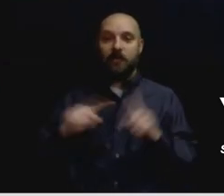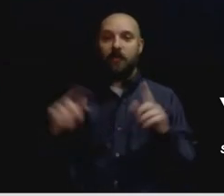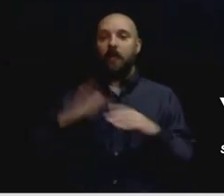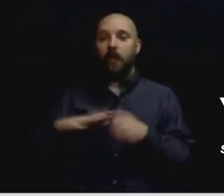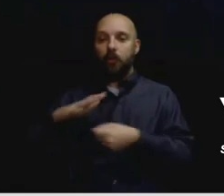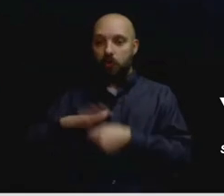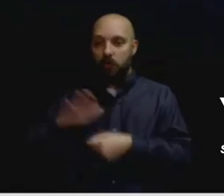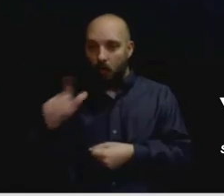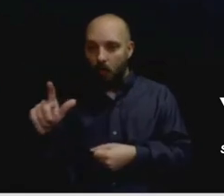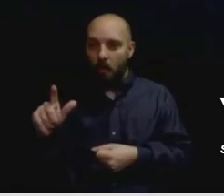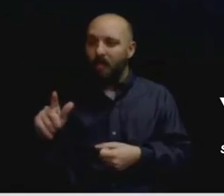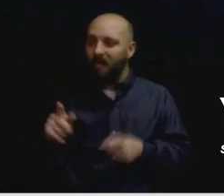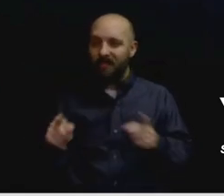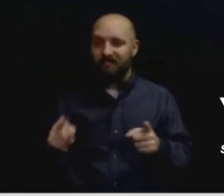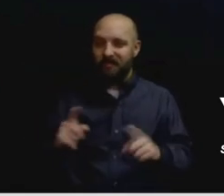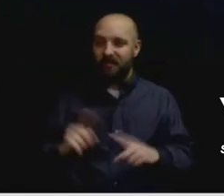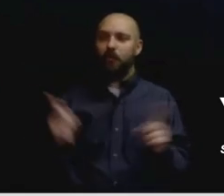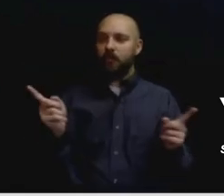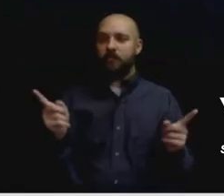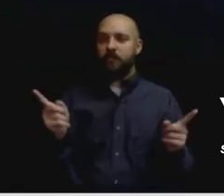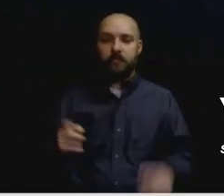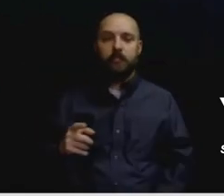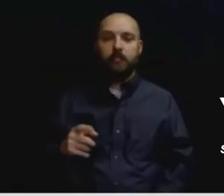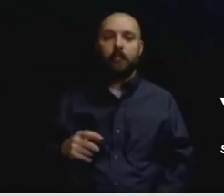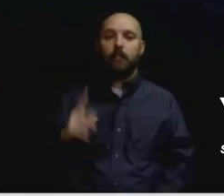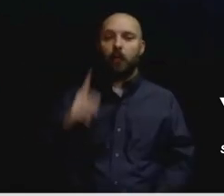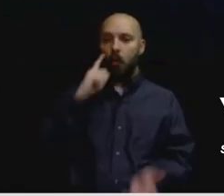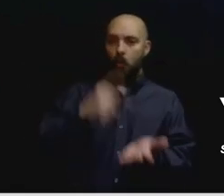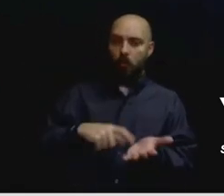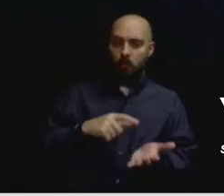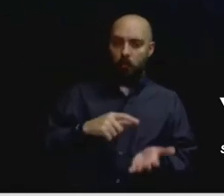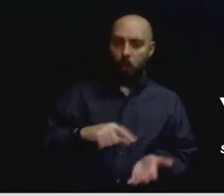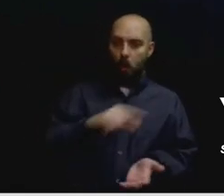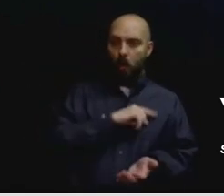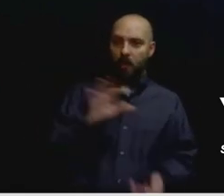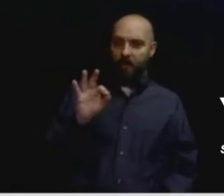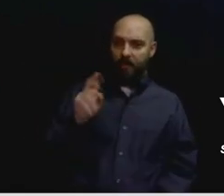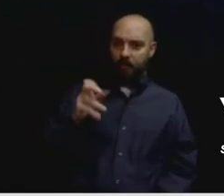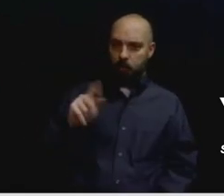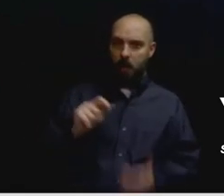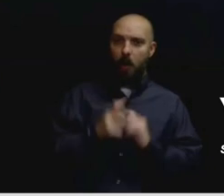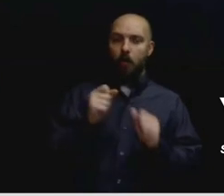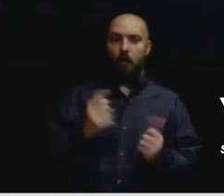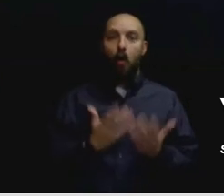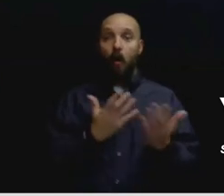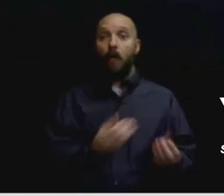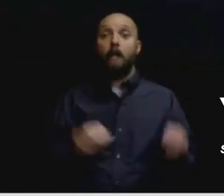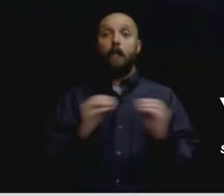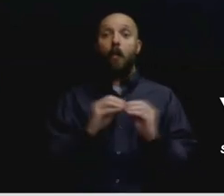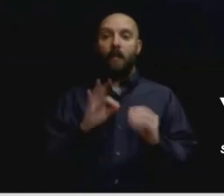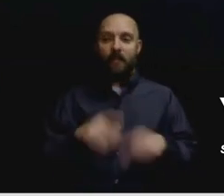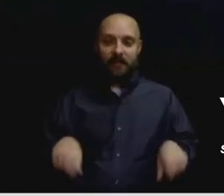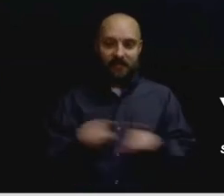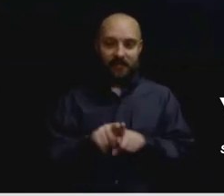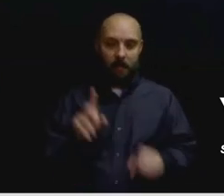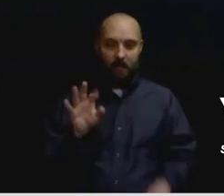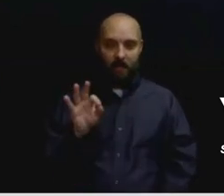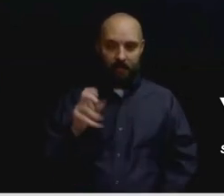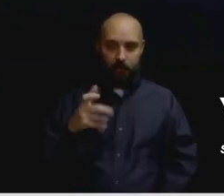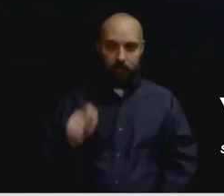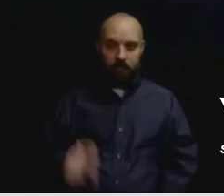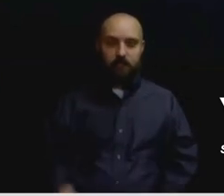etc. Note the qualities of the fidget and how you can offer more of the same fidget.